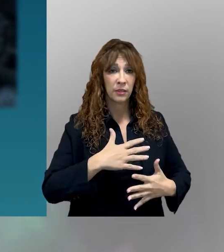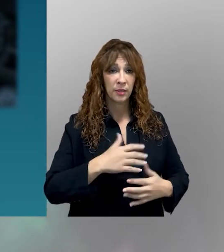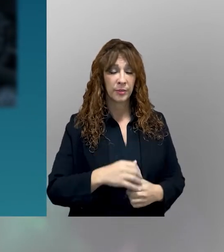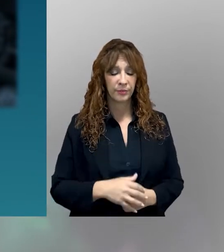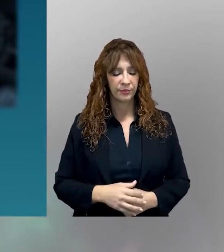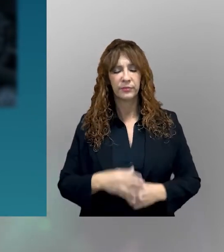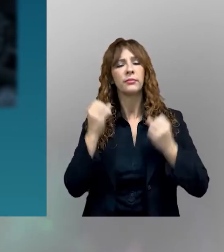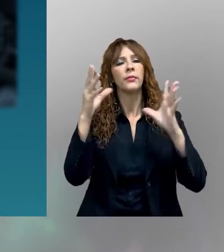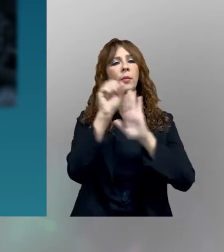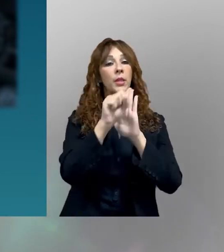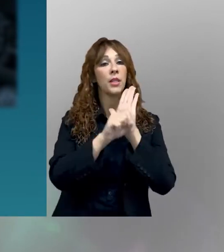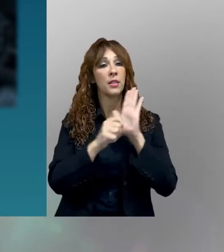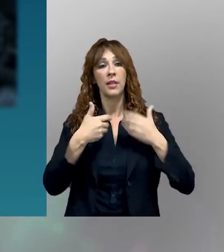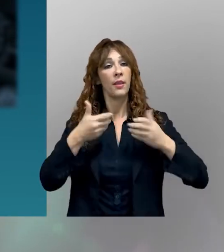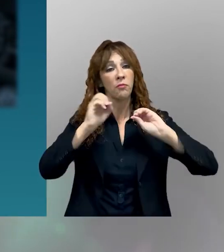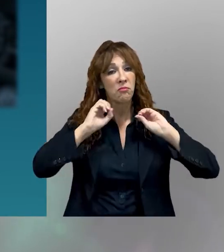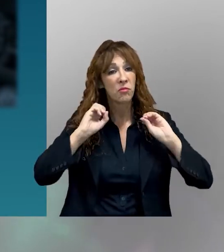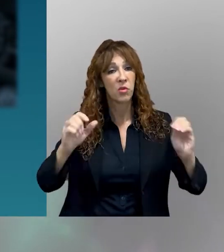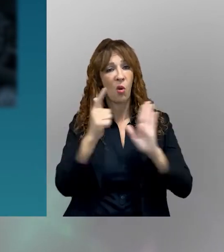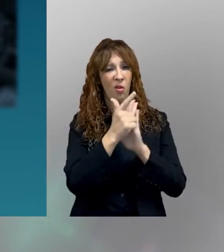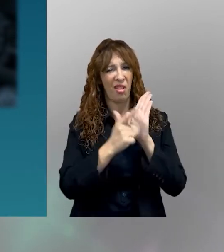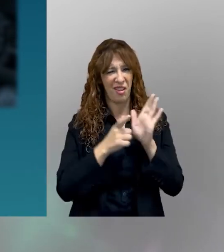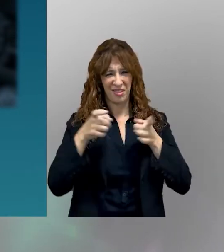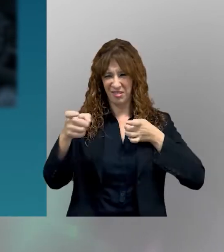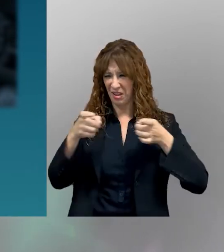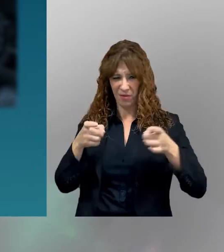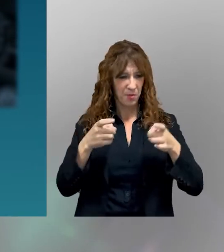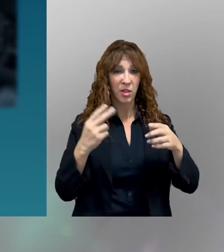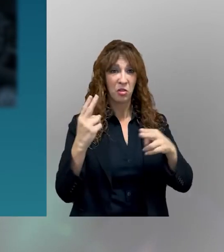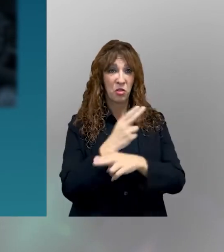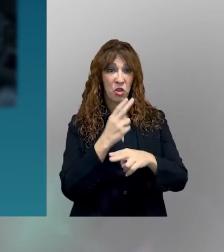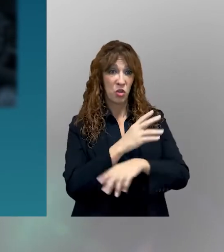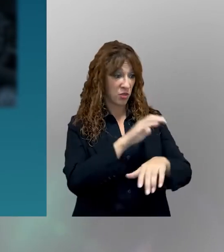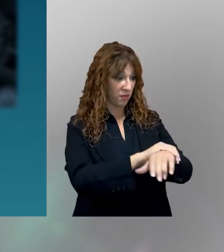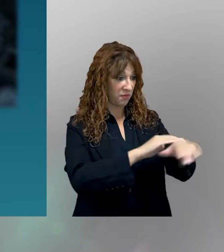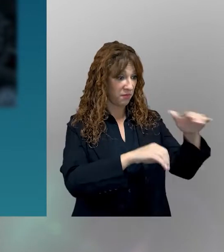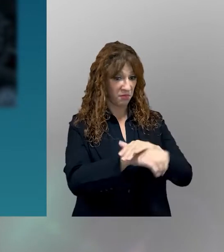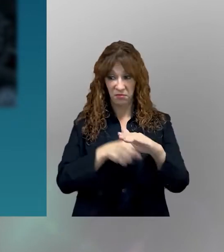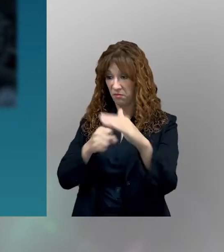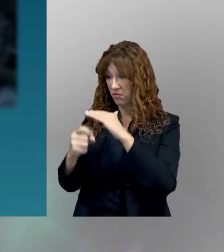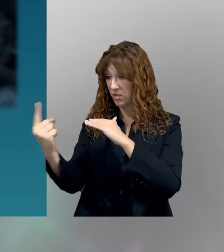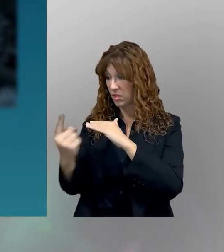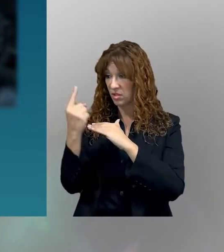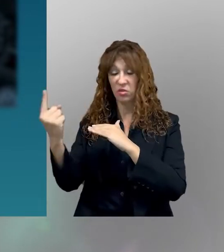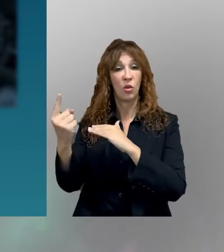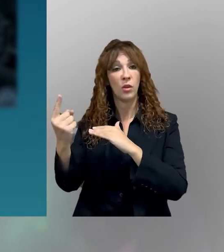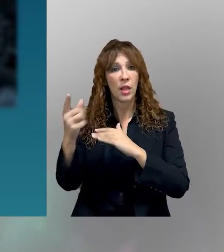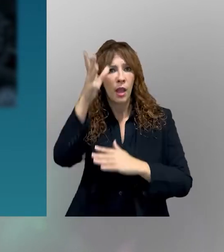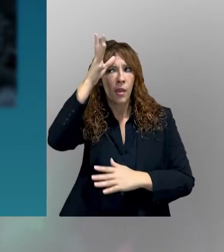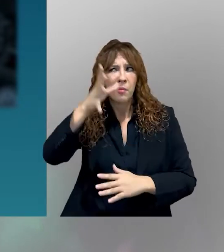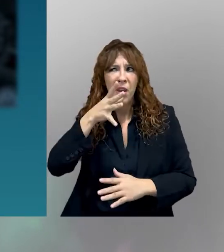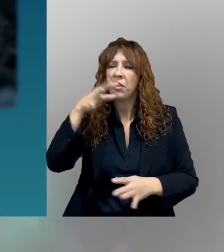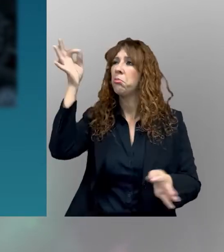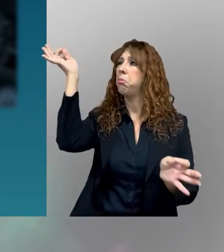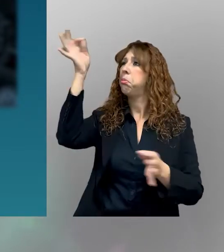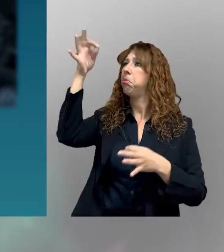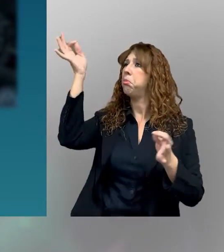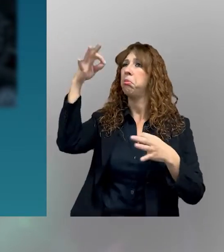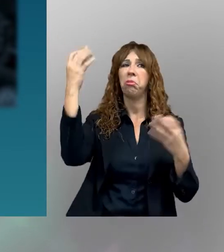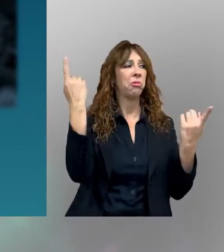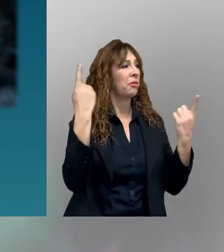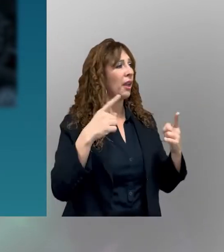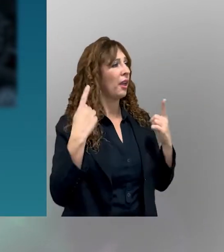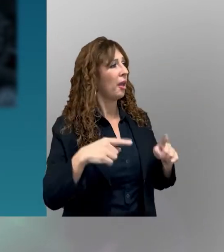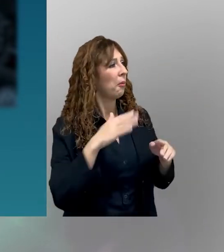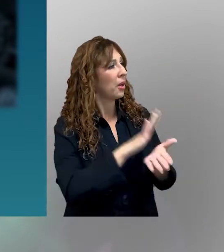can't breathe." Many states have no laws specifically governing the appropriate use of seclusion and restraint in schools, and parents often are